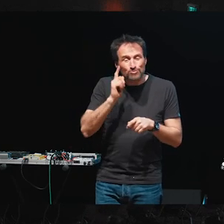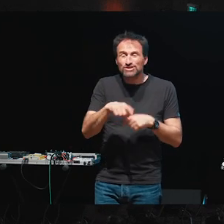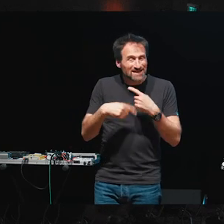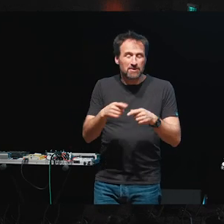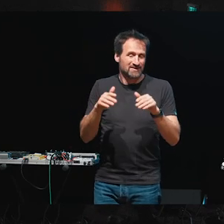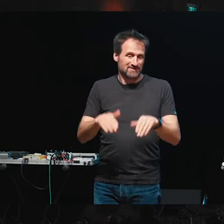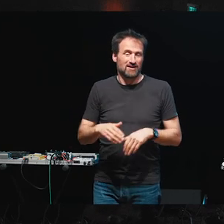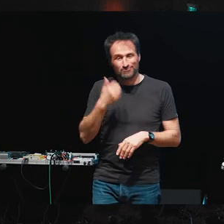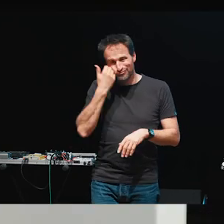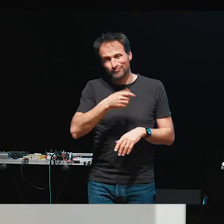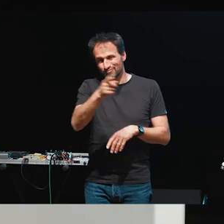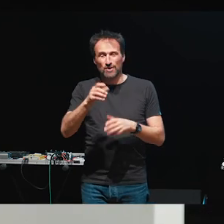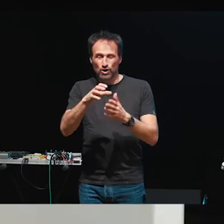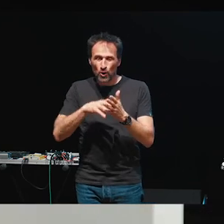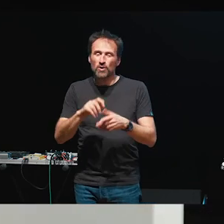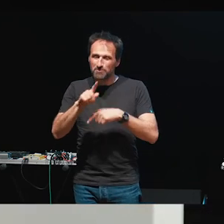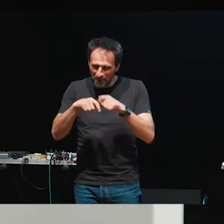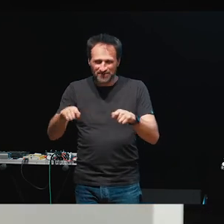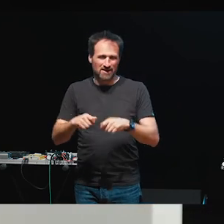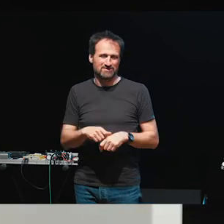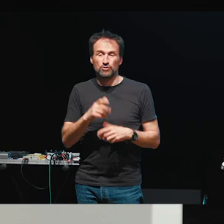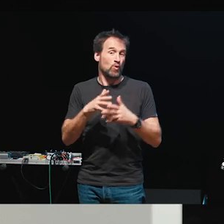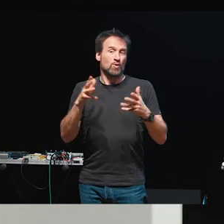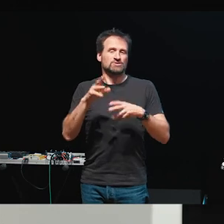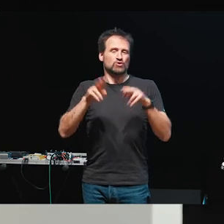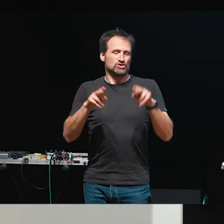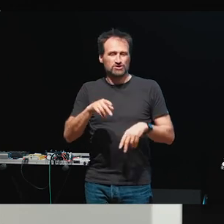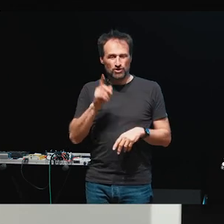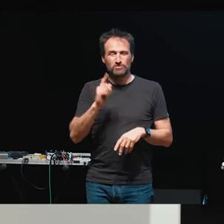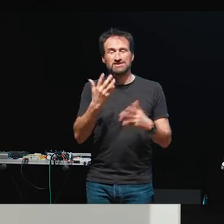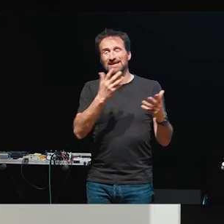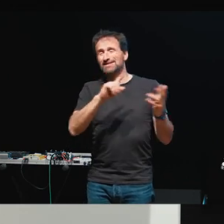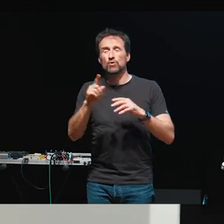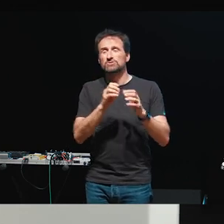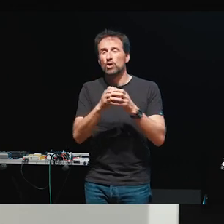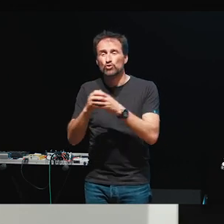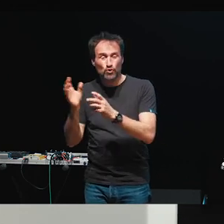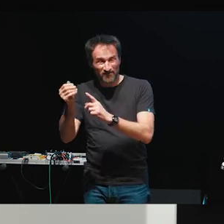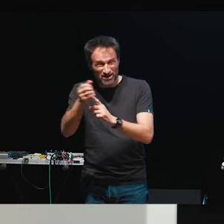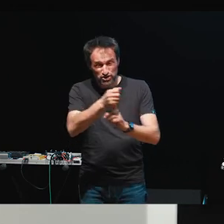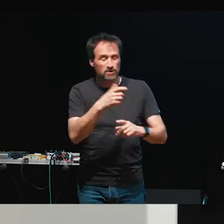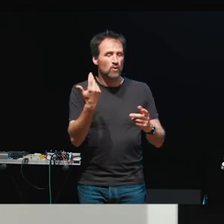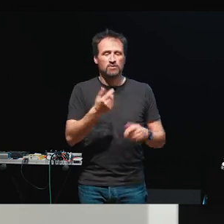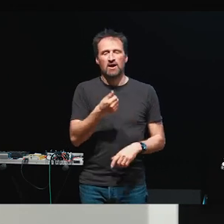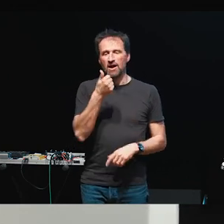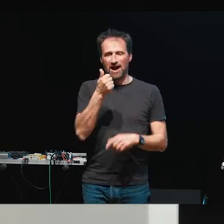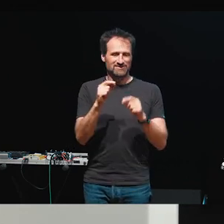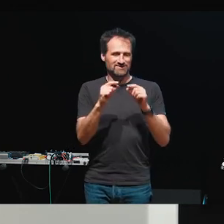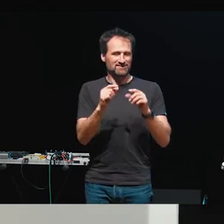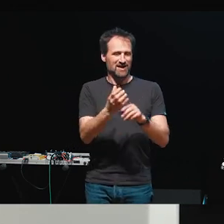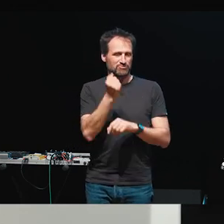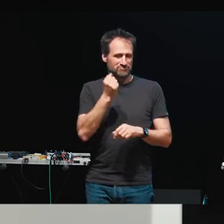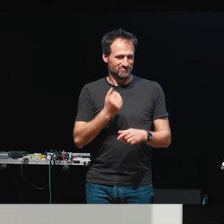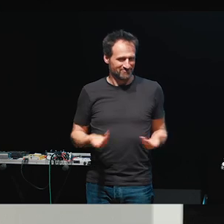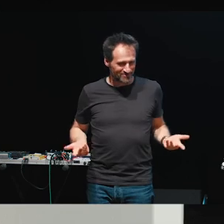your code, because it makes a big difference whether we have to fetch 10,000 modules or just one file. Plus, you can do